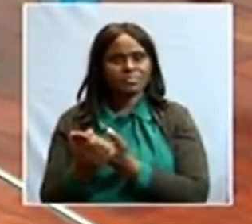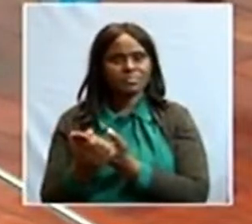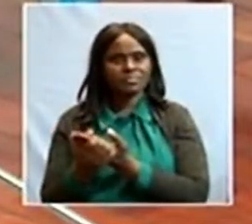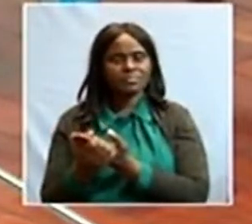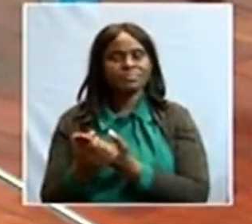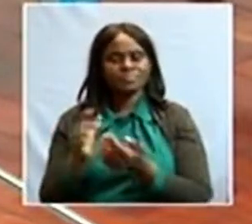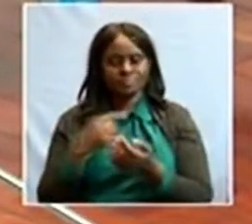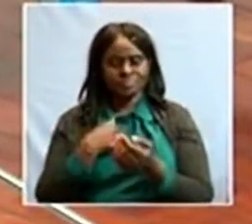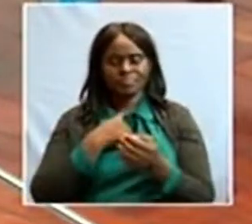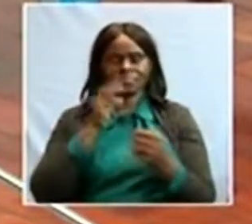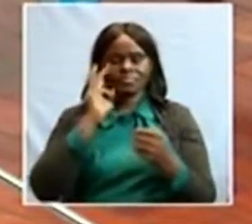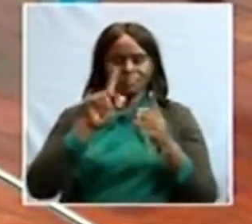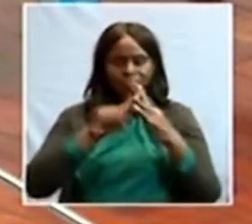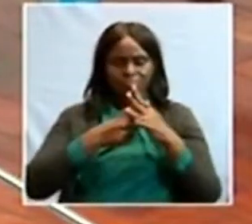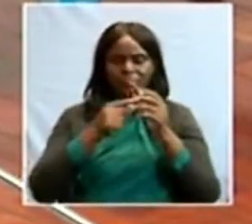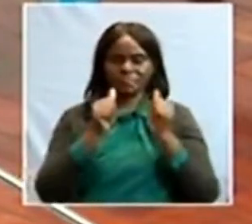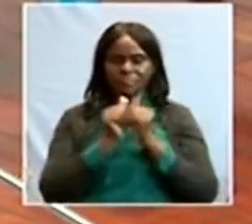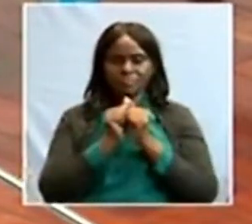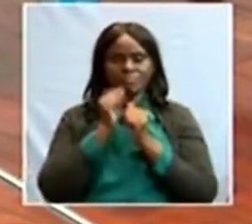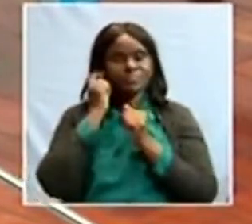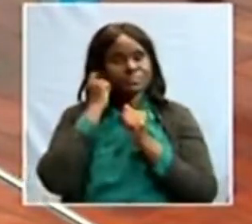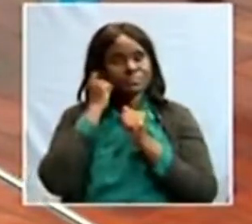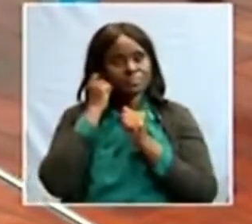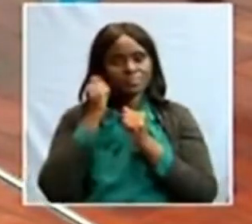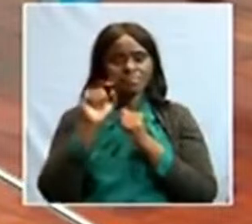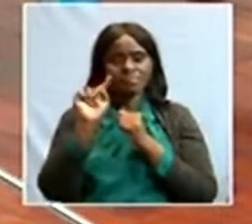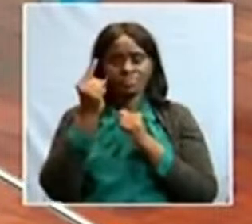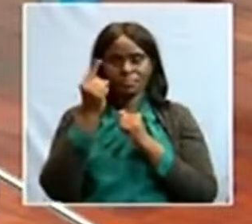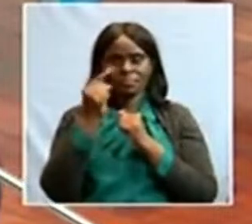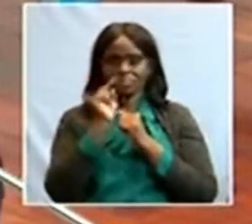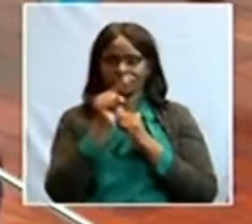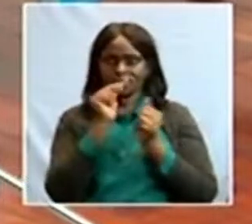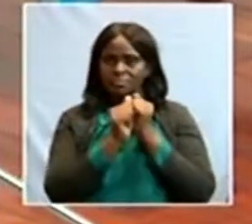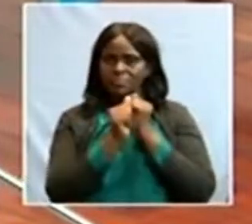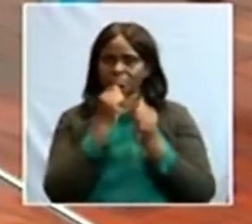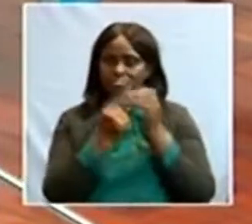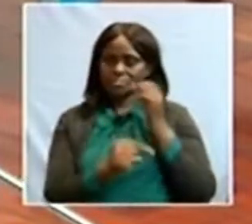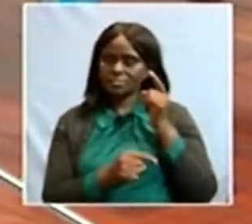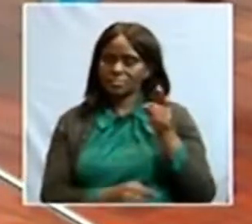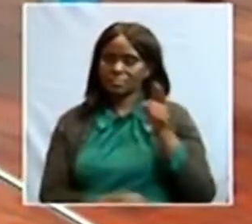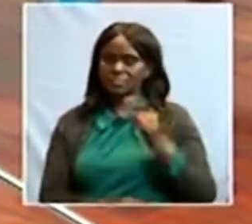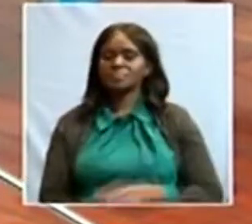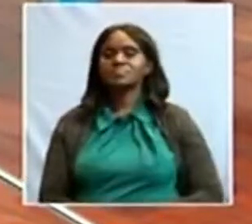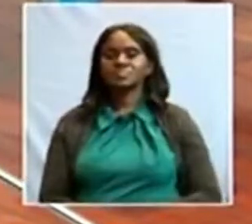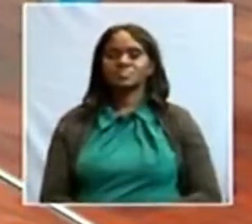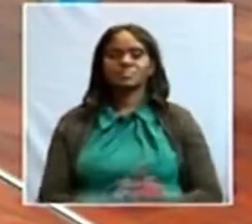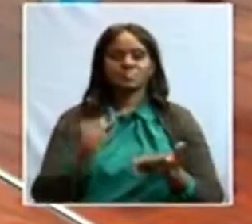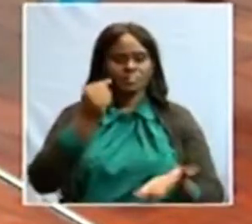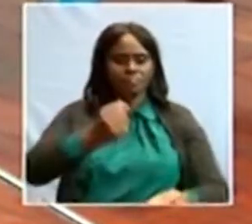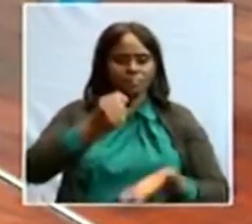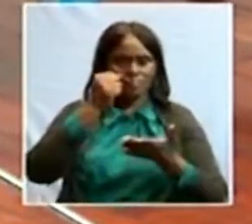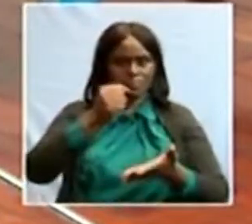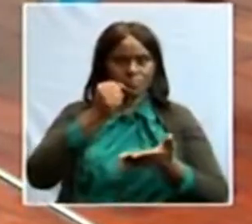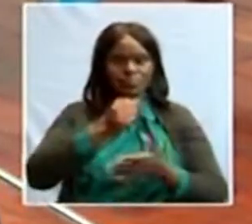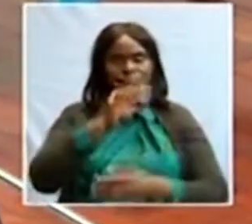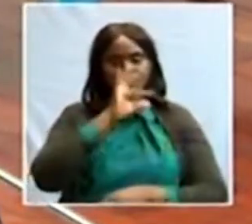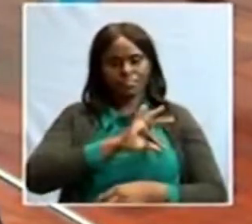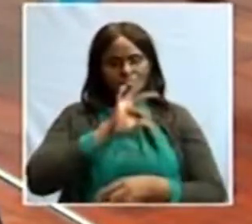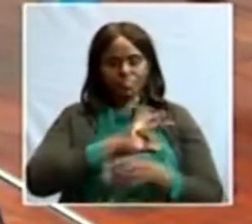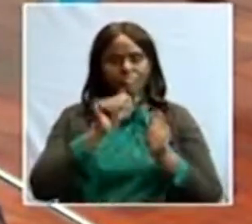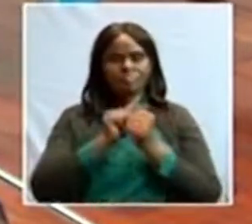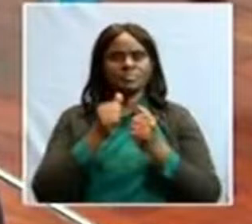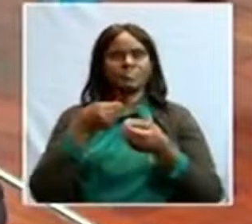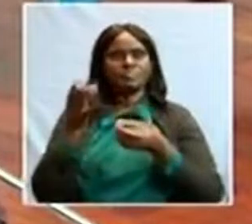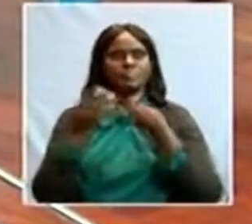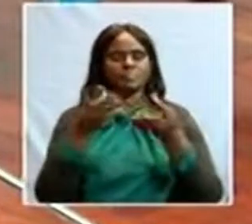So I'll start with the first one, which is on the budget, income, and